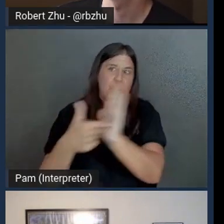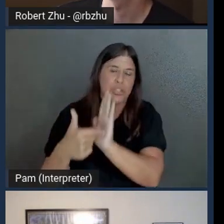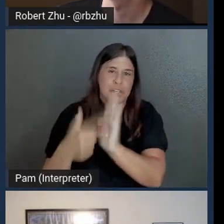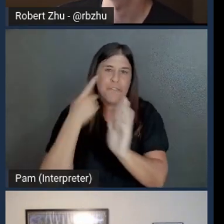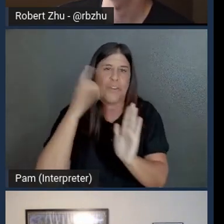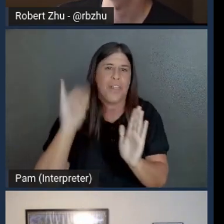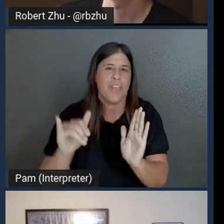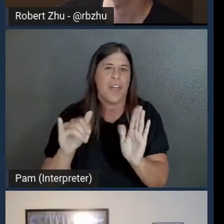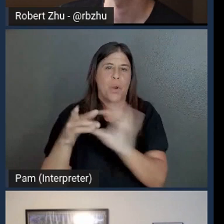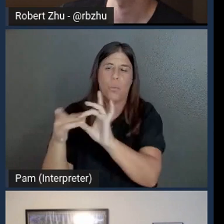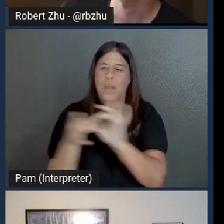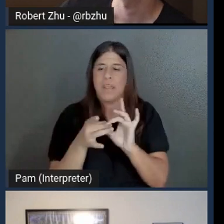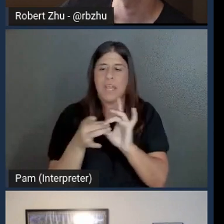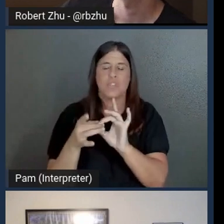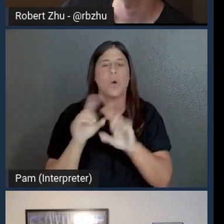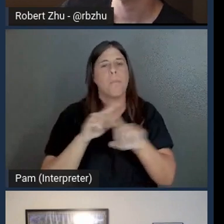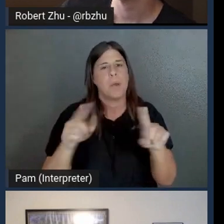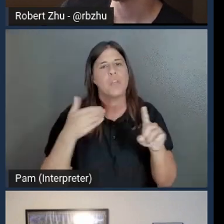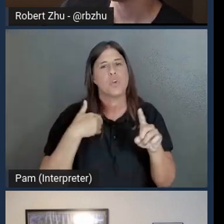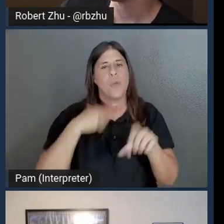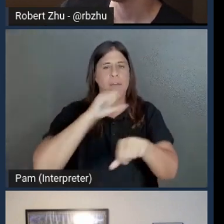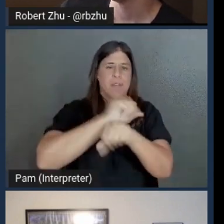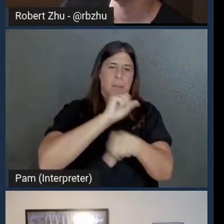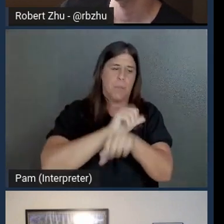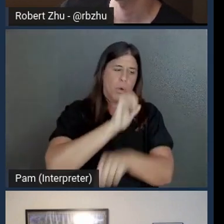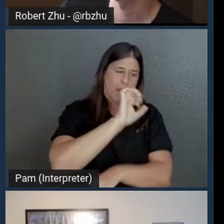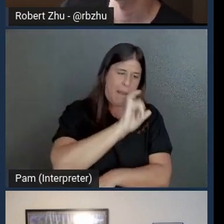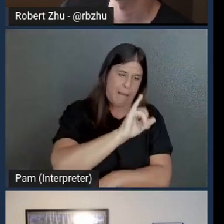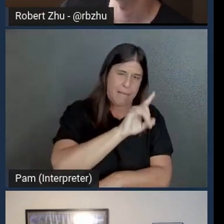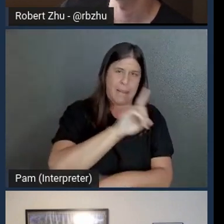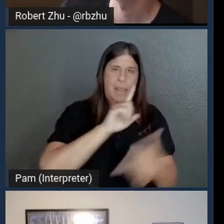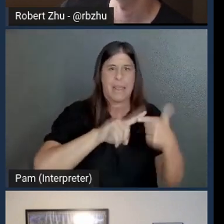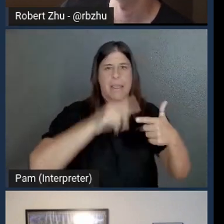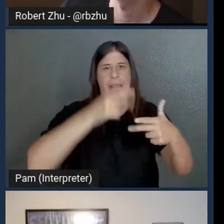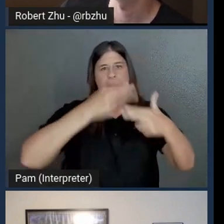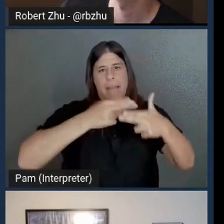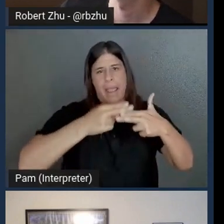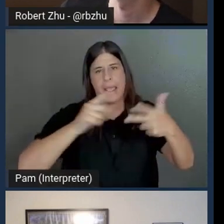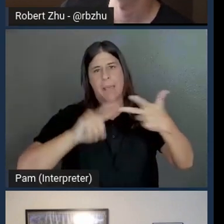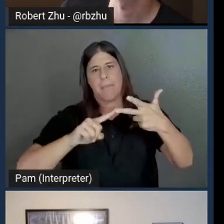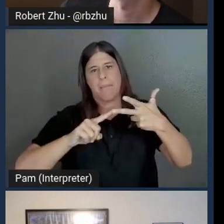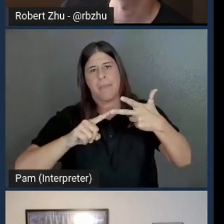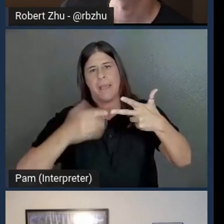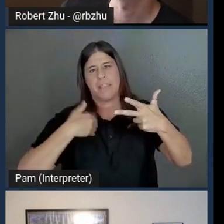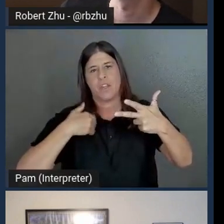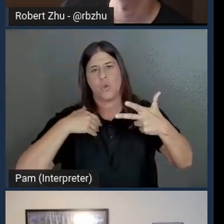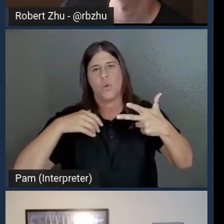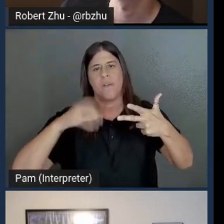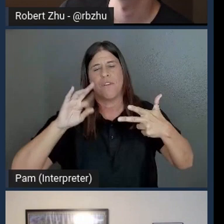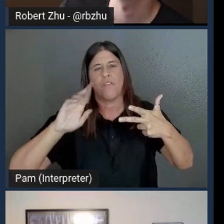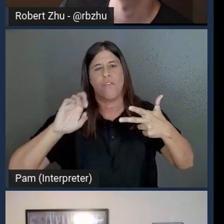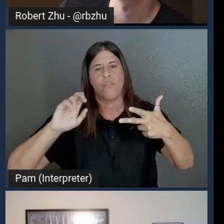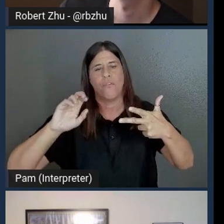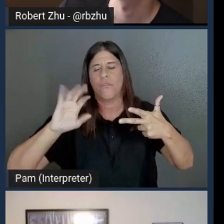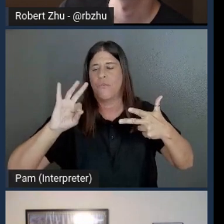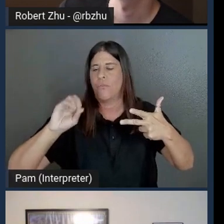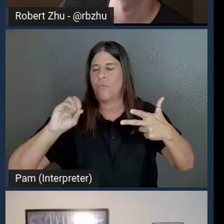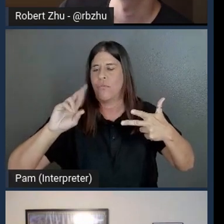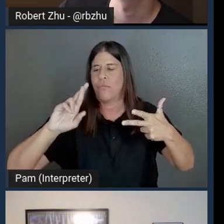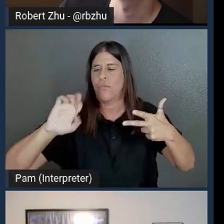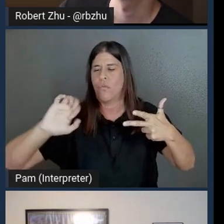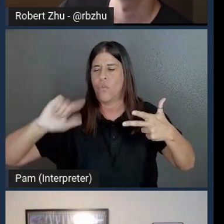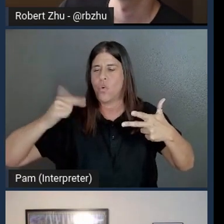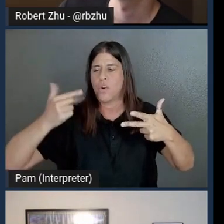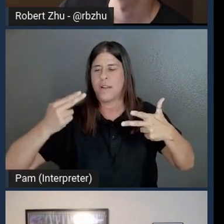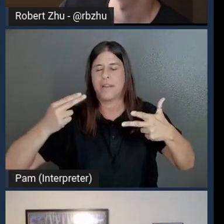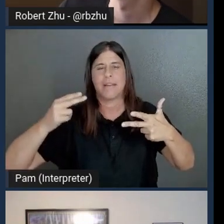a relational schema, but you know, you have an employee ID, you're going to have something like a name, and then you're going to basically have a foreign key back to the same table where you're kind of looking